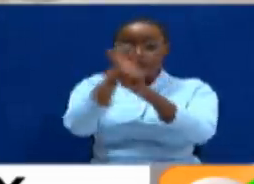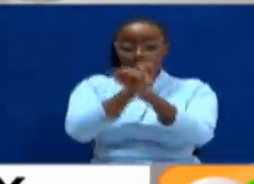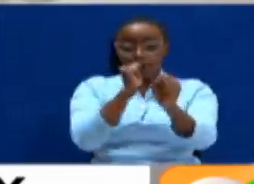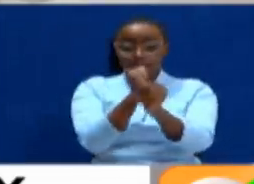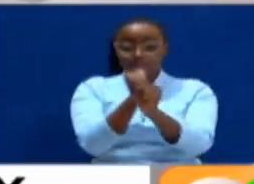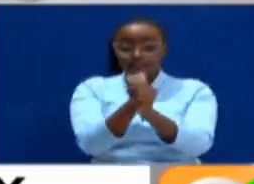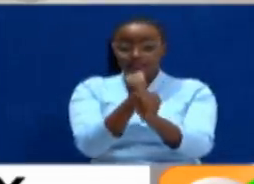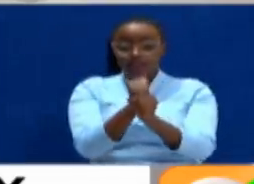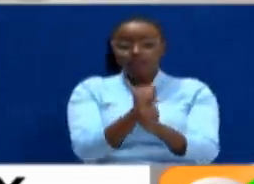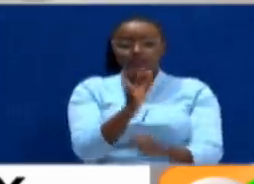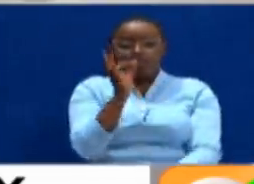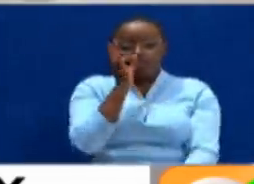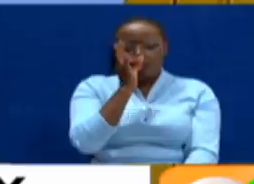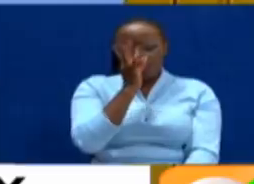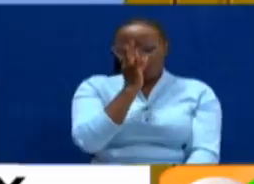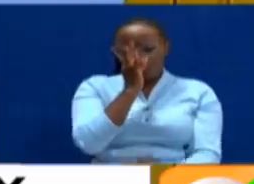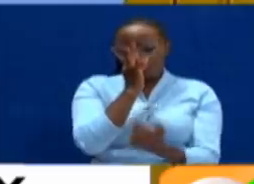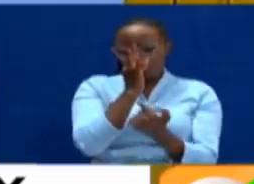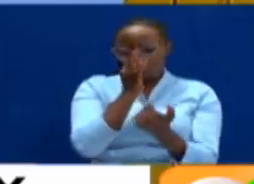played. Mwai Kibaki.